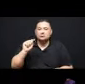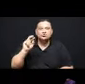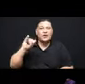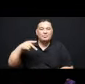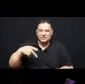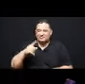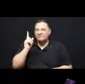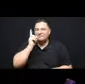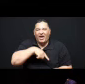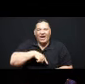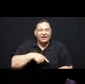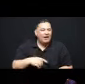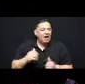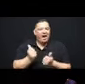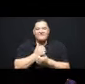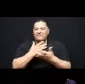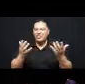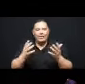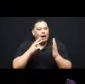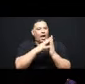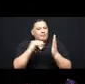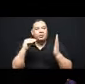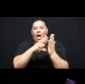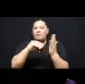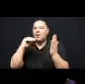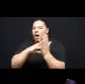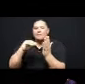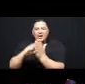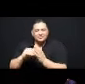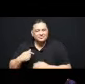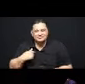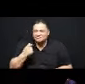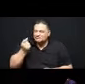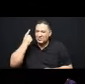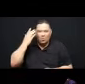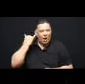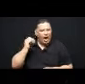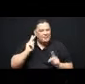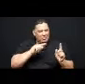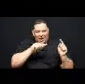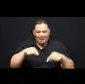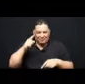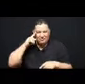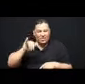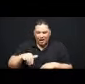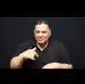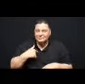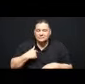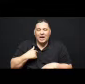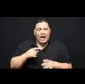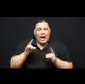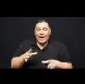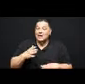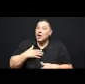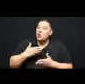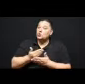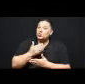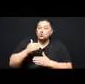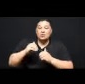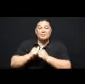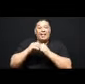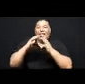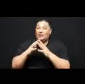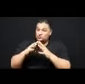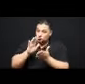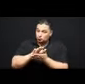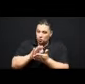knockoff. I never understood why anyone would come for that. I hated how my newly built schools were already breaking down. Never enough money